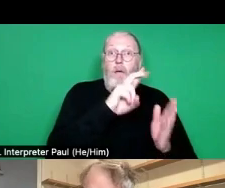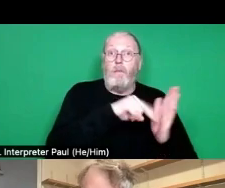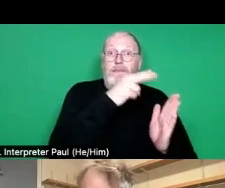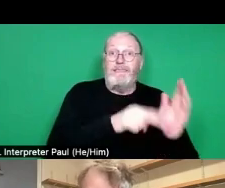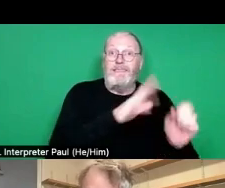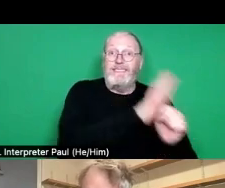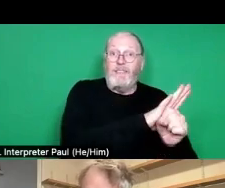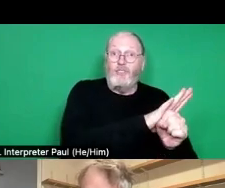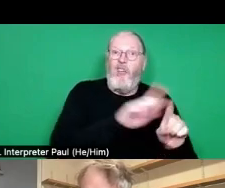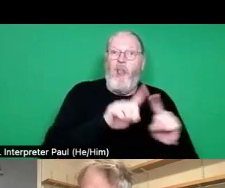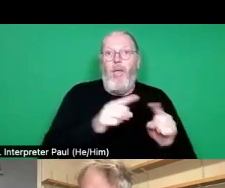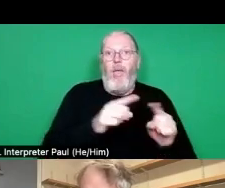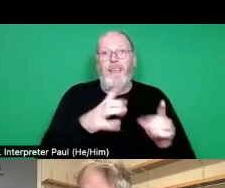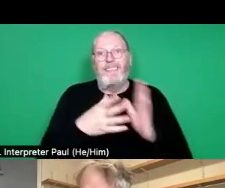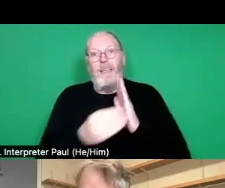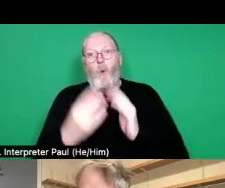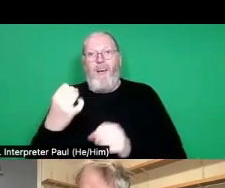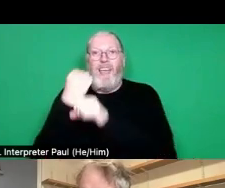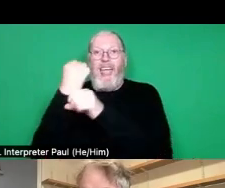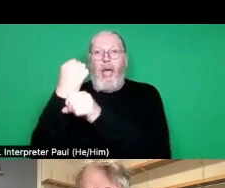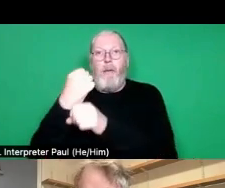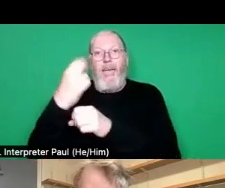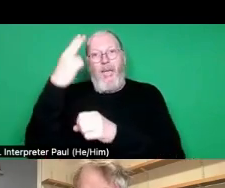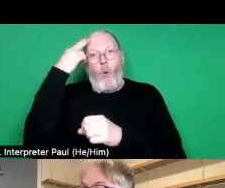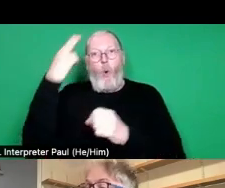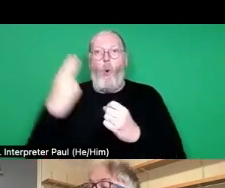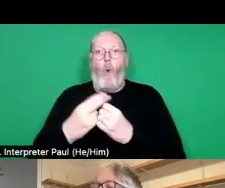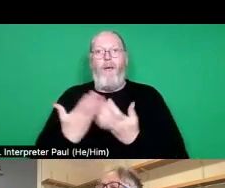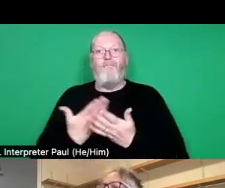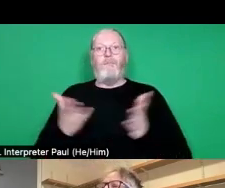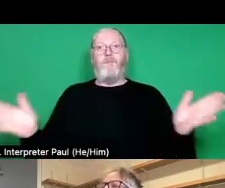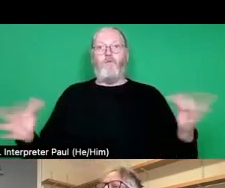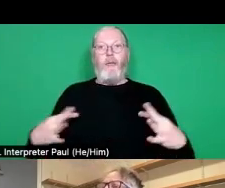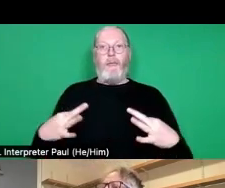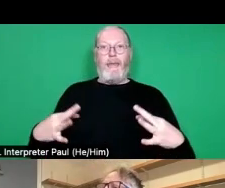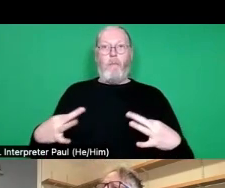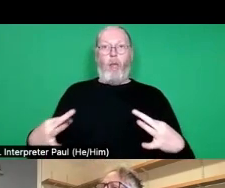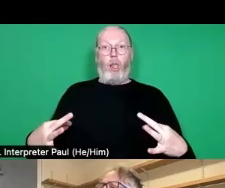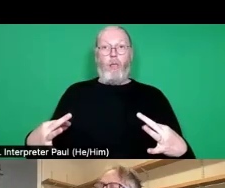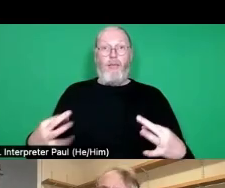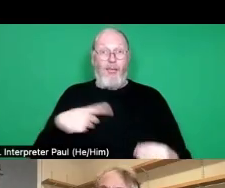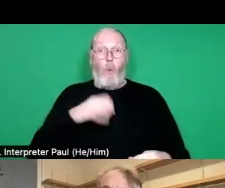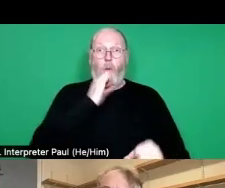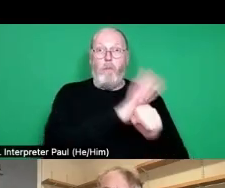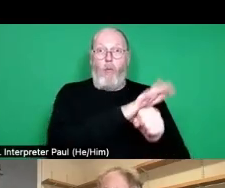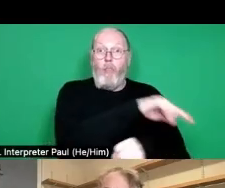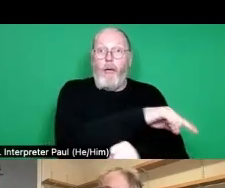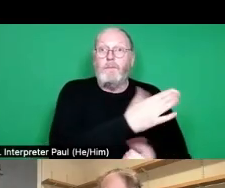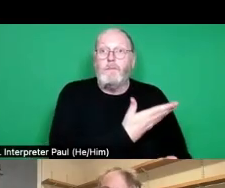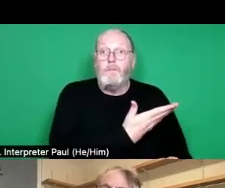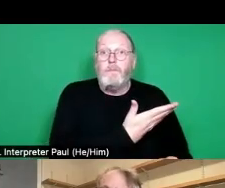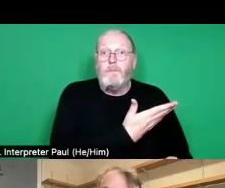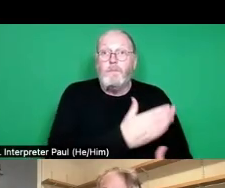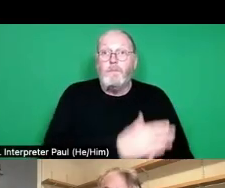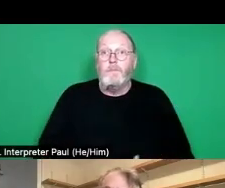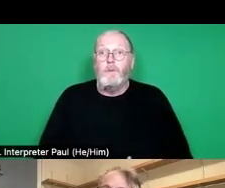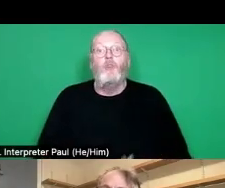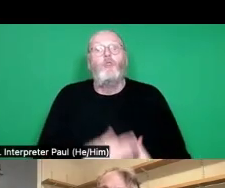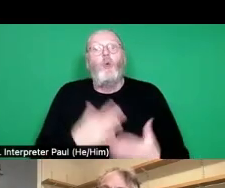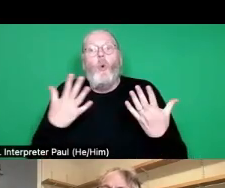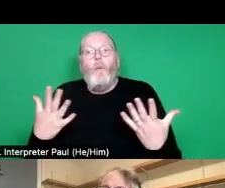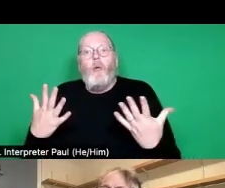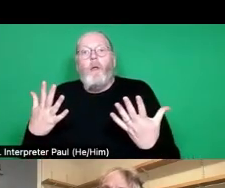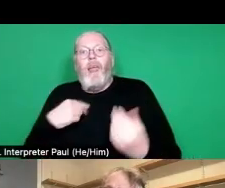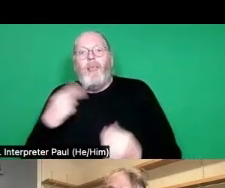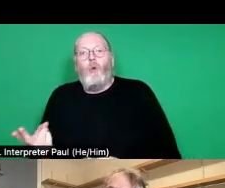and the peculiarities of that. So let's get back to the content here, and